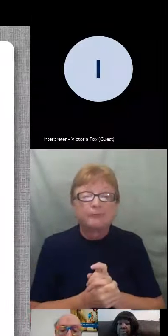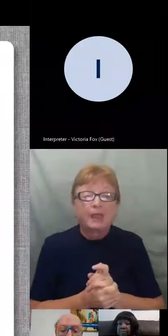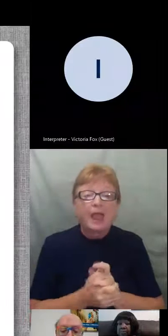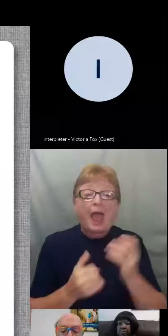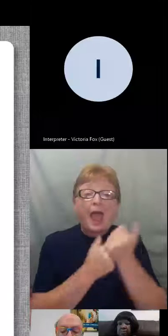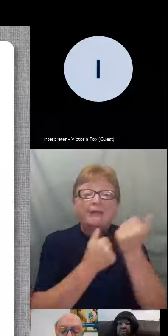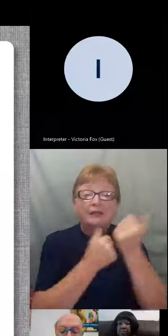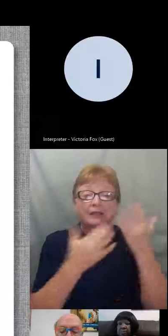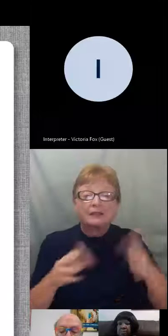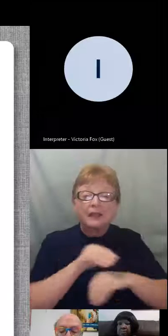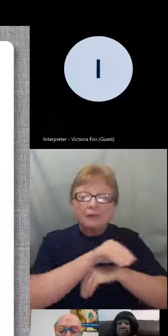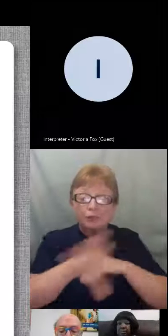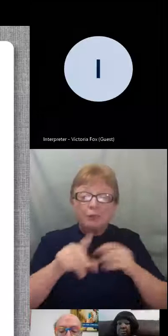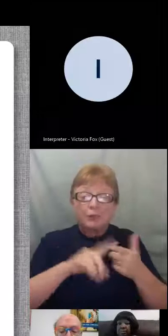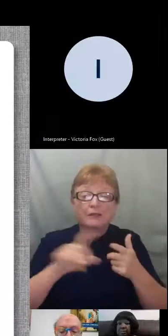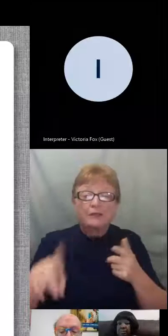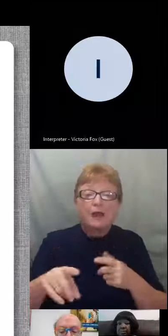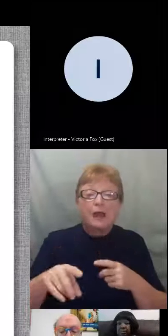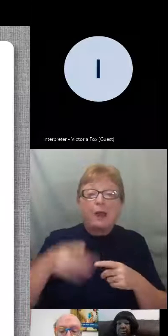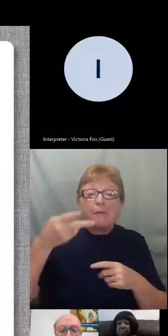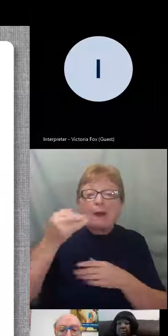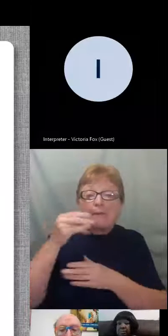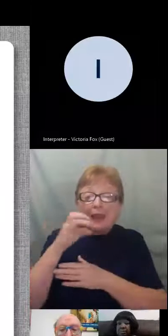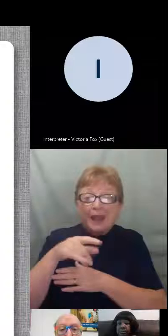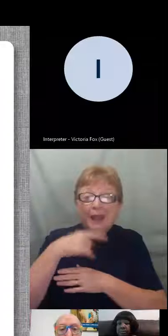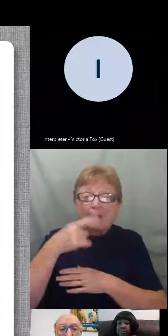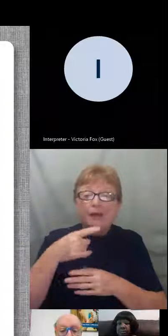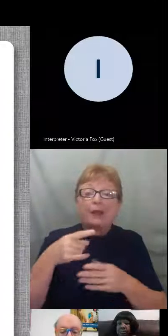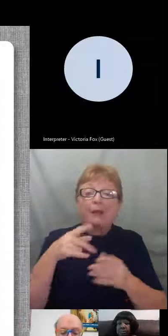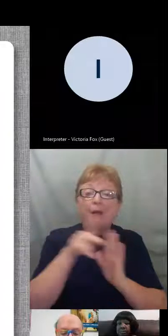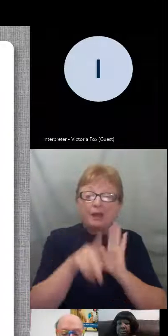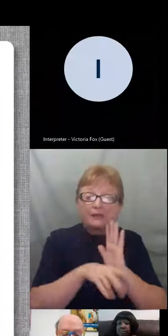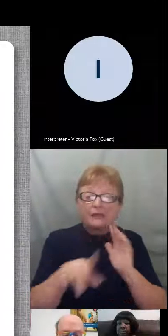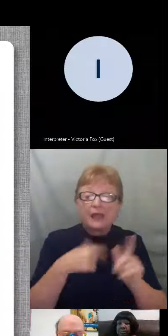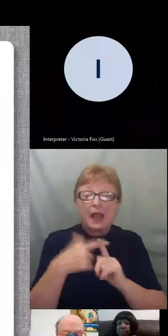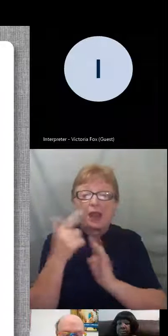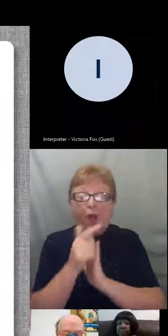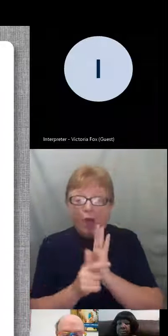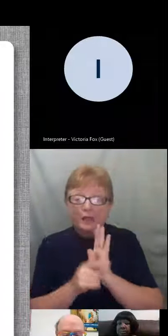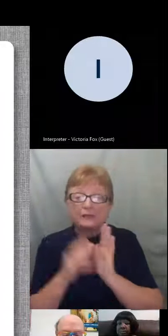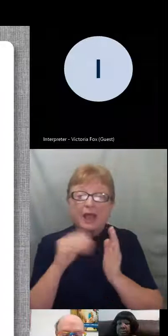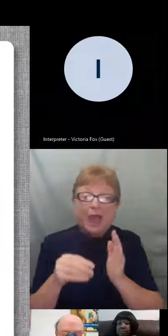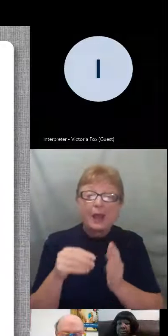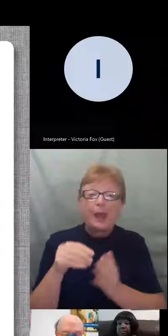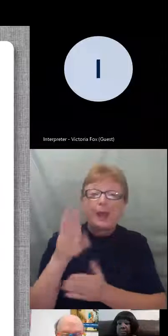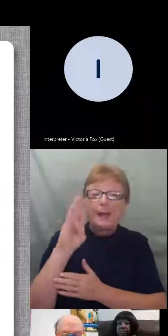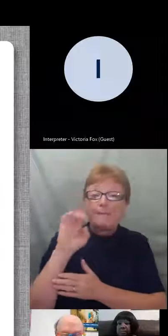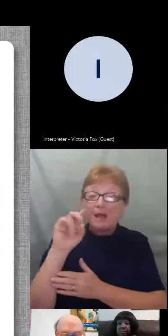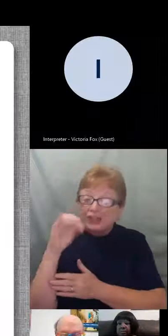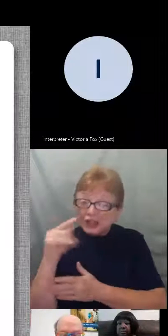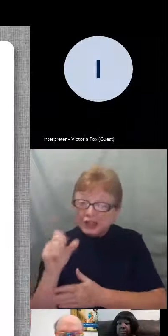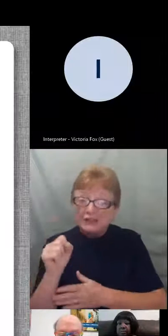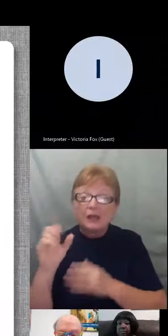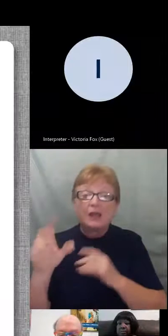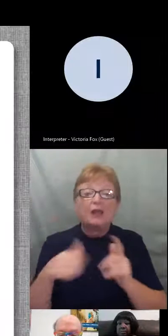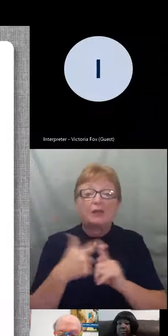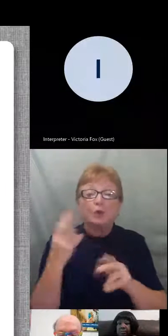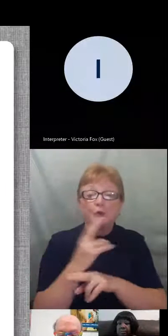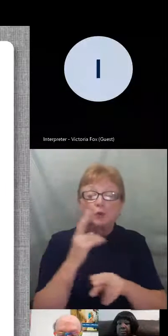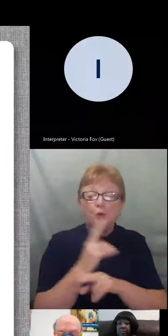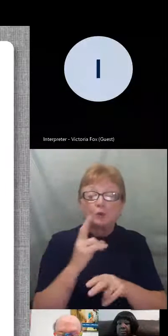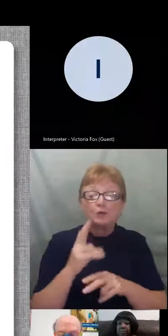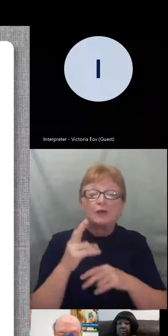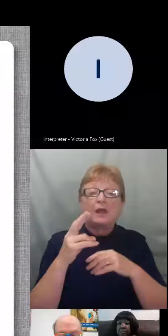Advocates influence public policy as well as laws and budgets. They use facts to build relationships and